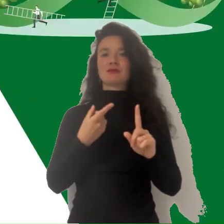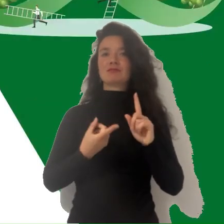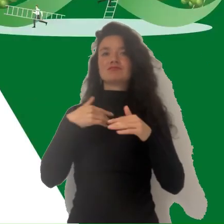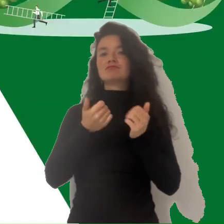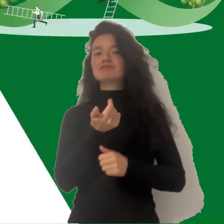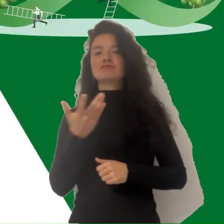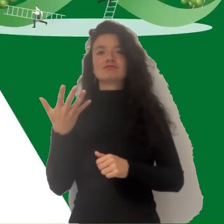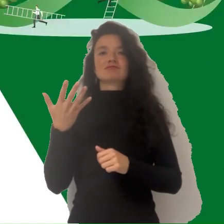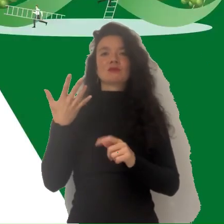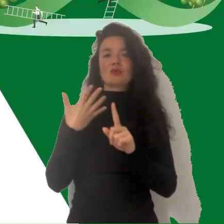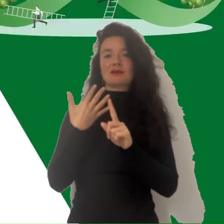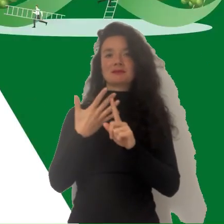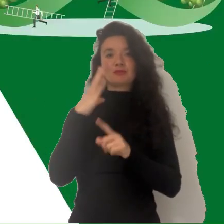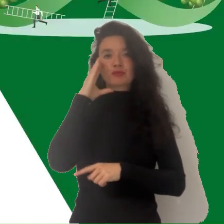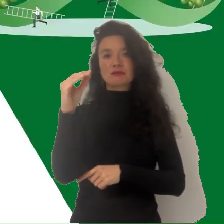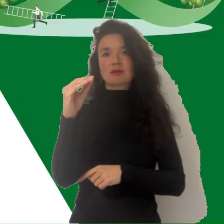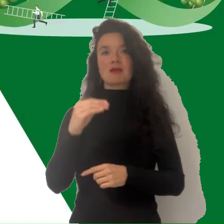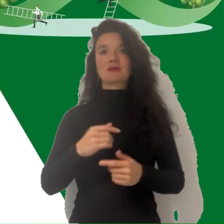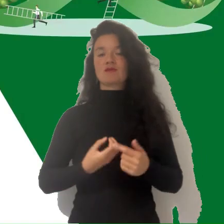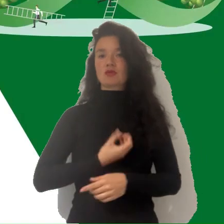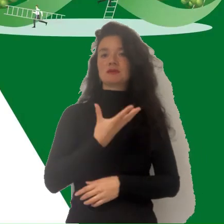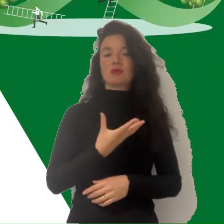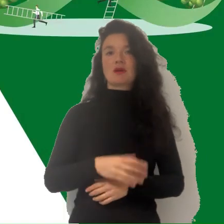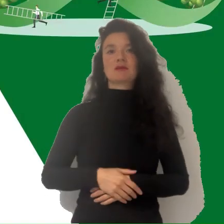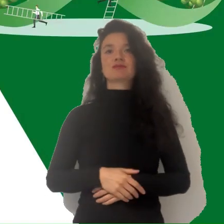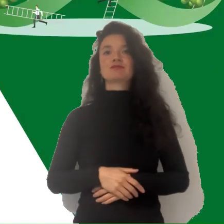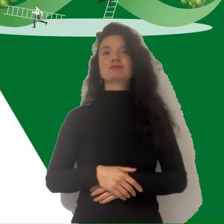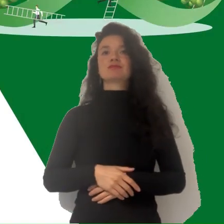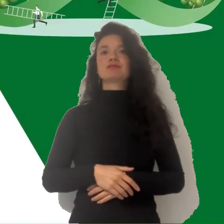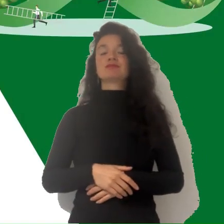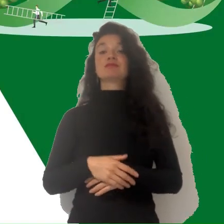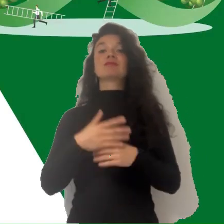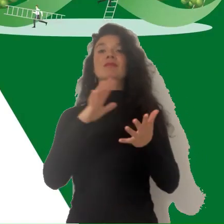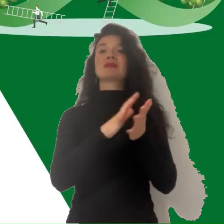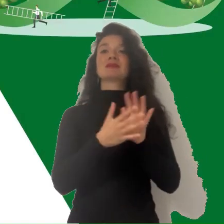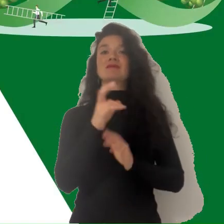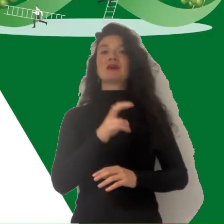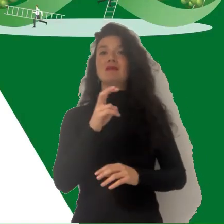how sustainability is applied in professions and vocational